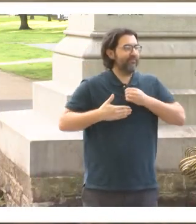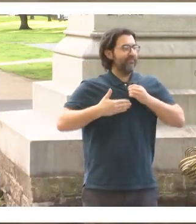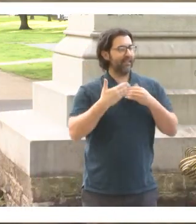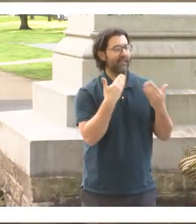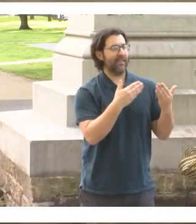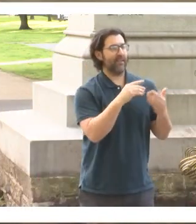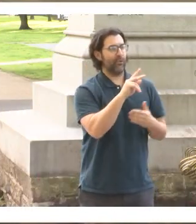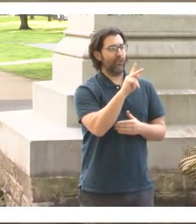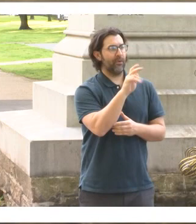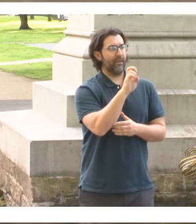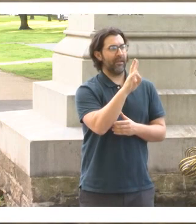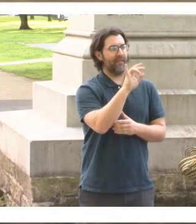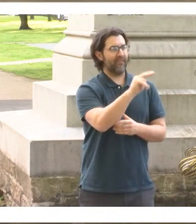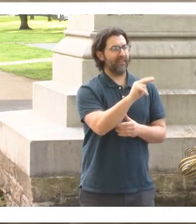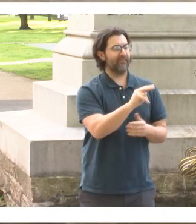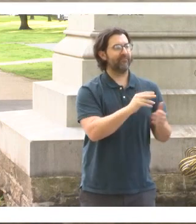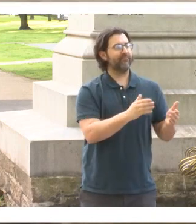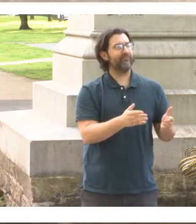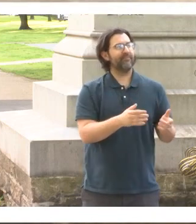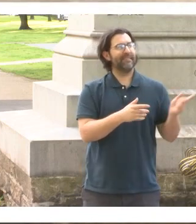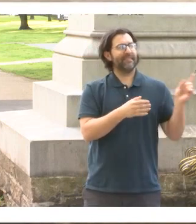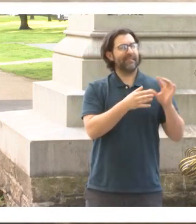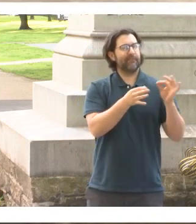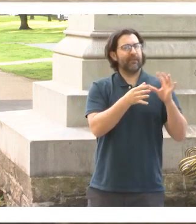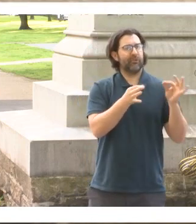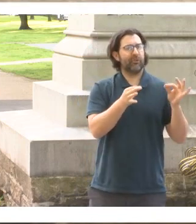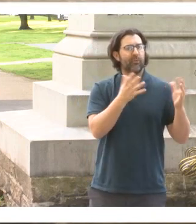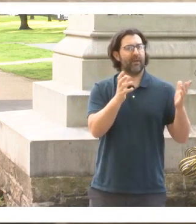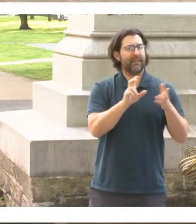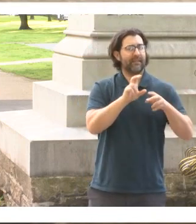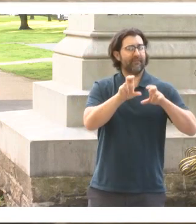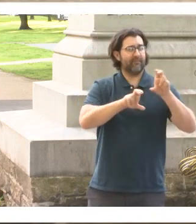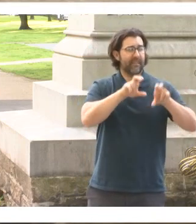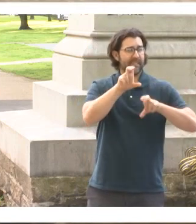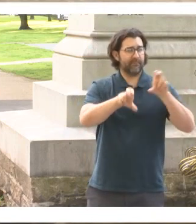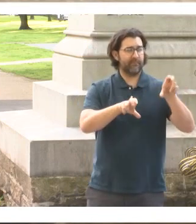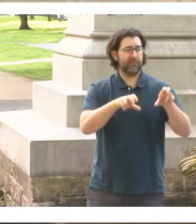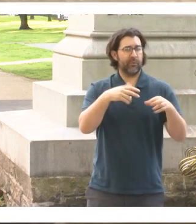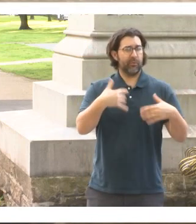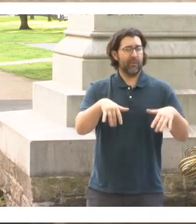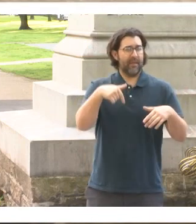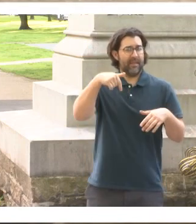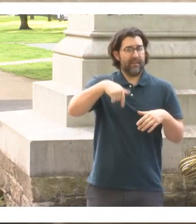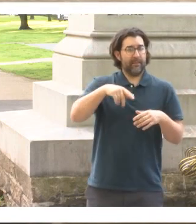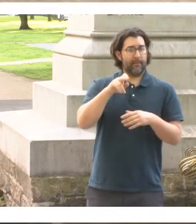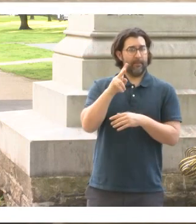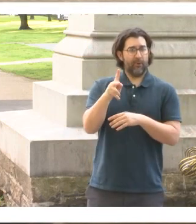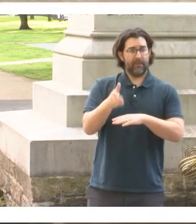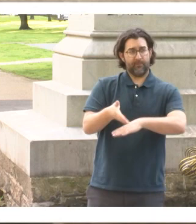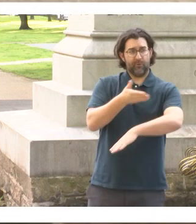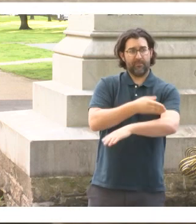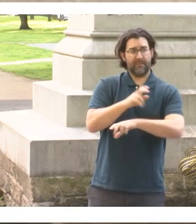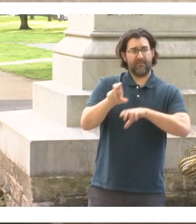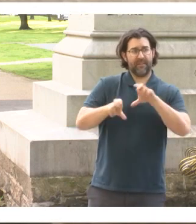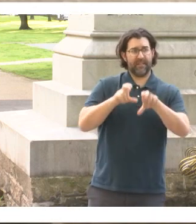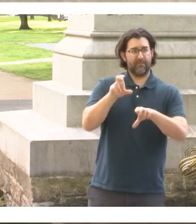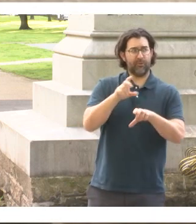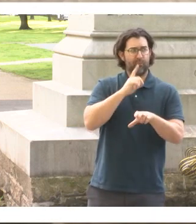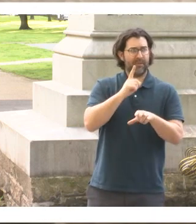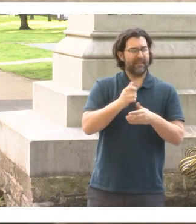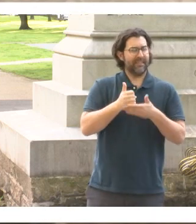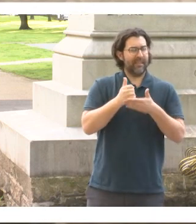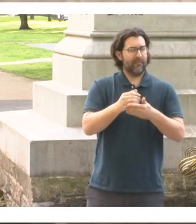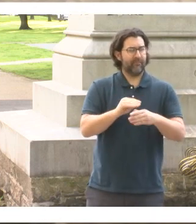Thank you so much, Kevin. Now, as Kevin stated, the investment, this latest park improvement has breathed